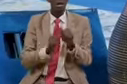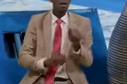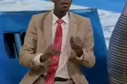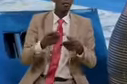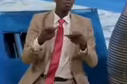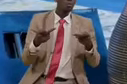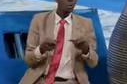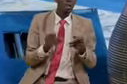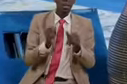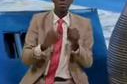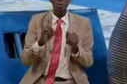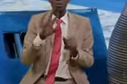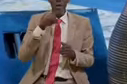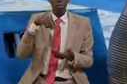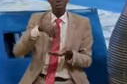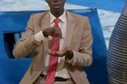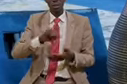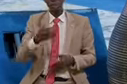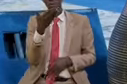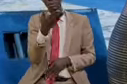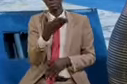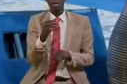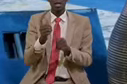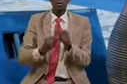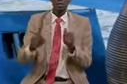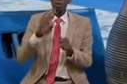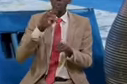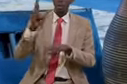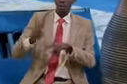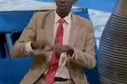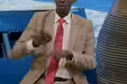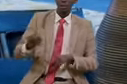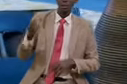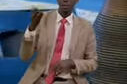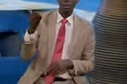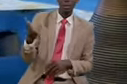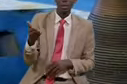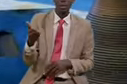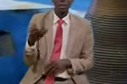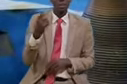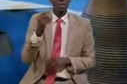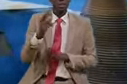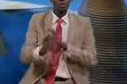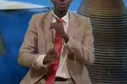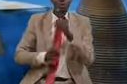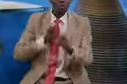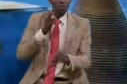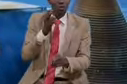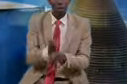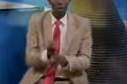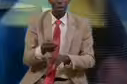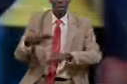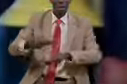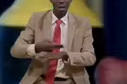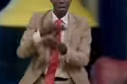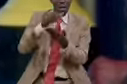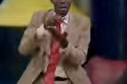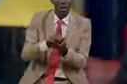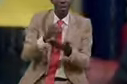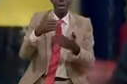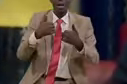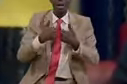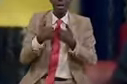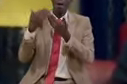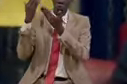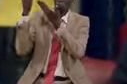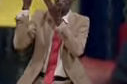anywhere you are standing there, anywhere you are sitting there, the universal lamp has brought